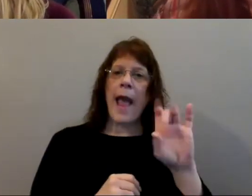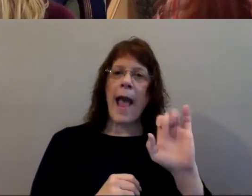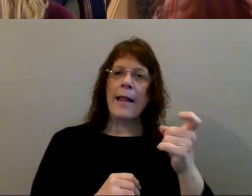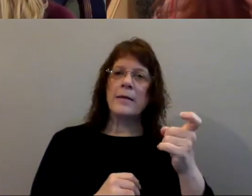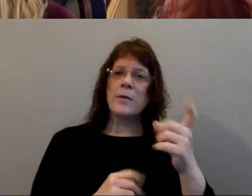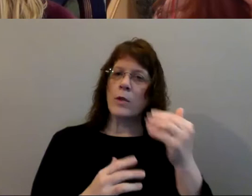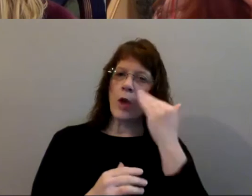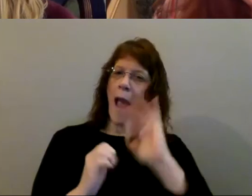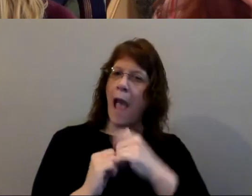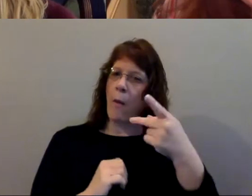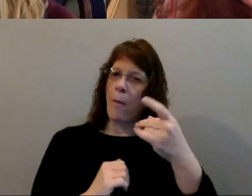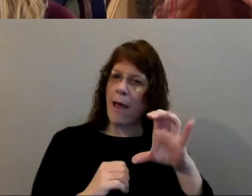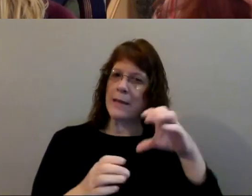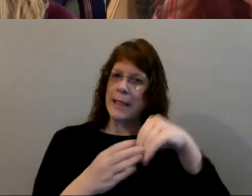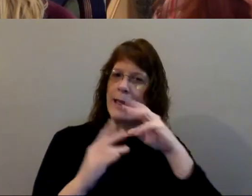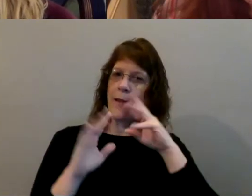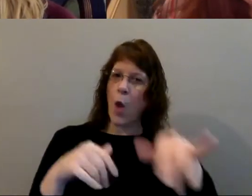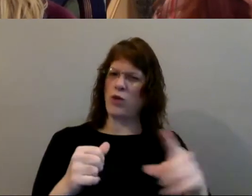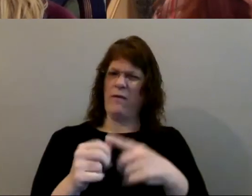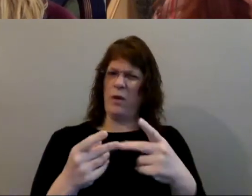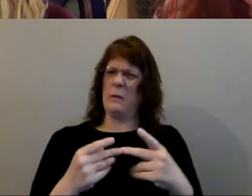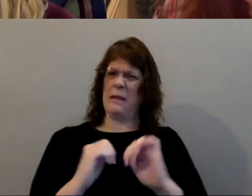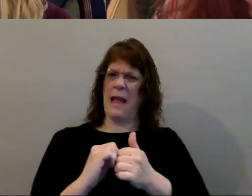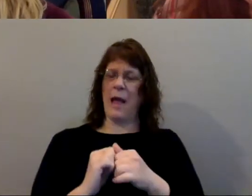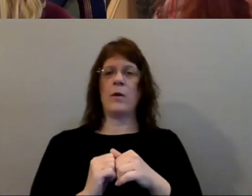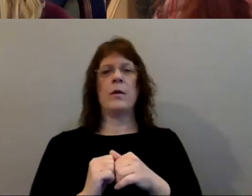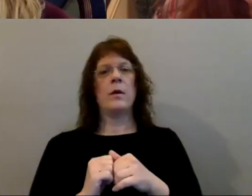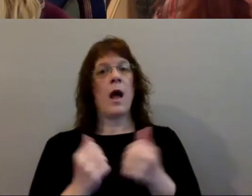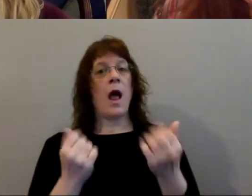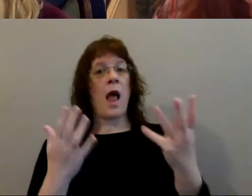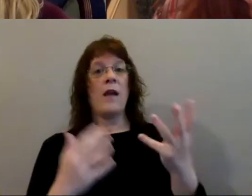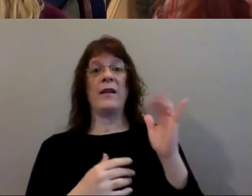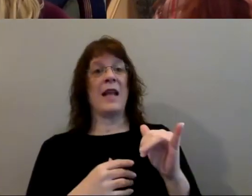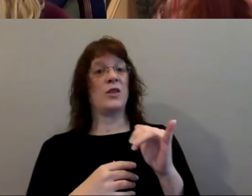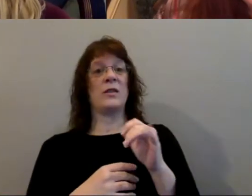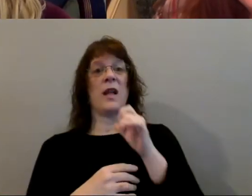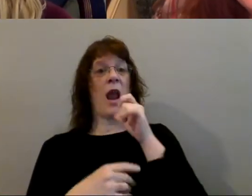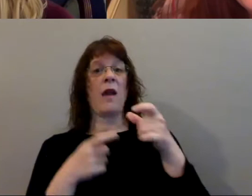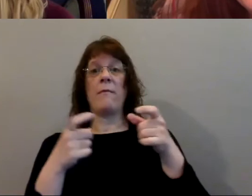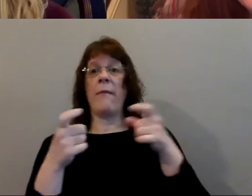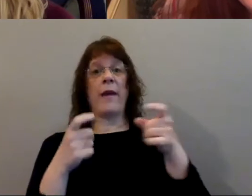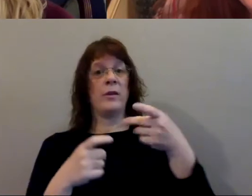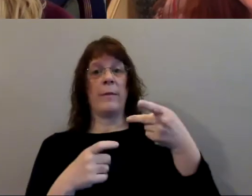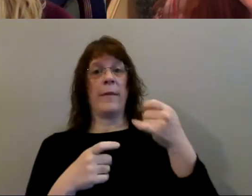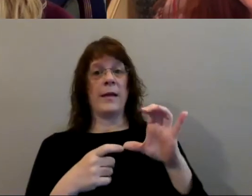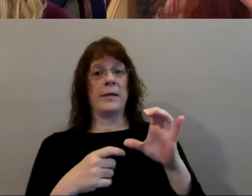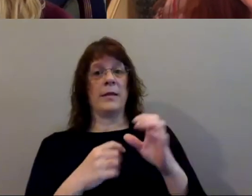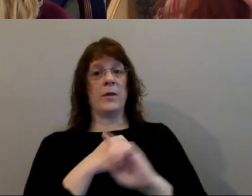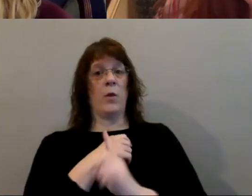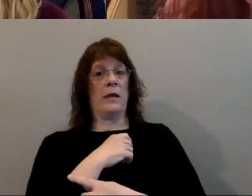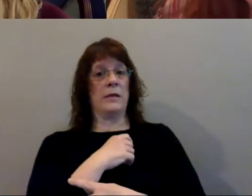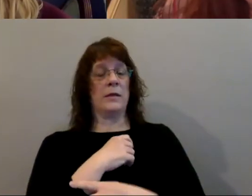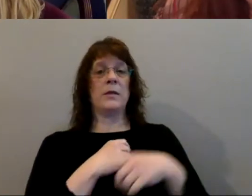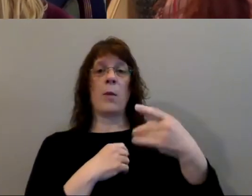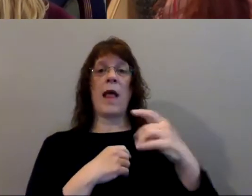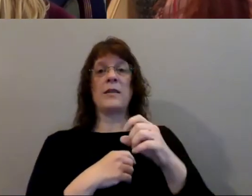in the first place? So a lot of it is just mismanaged plastic waste. So like plastic that's